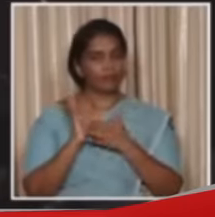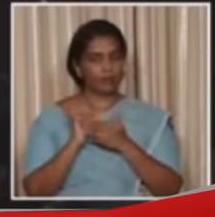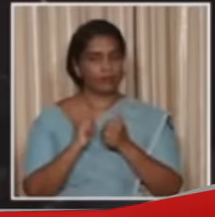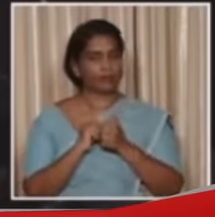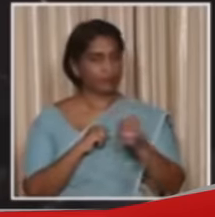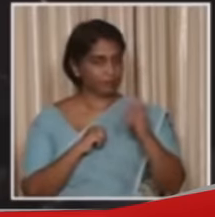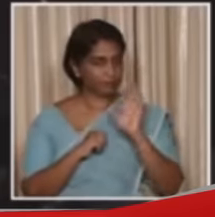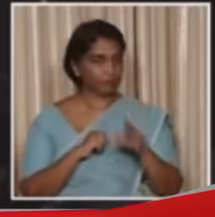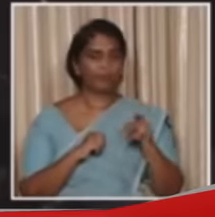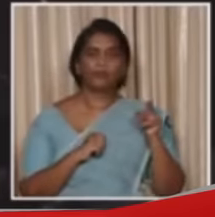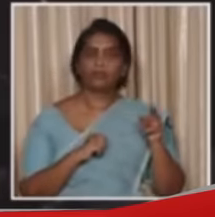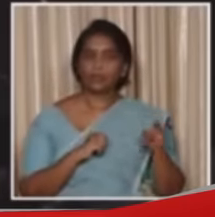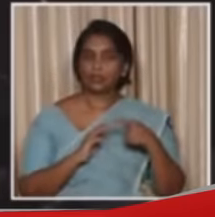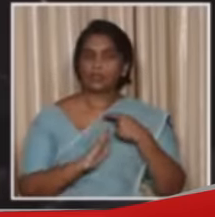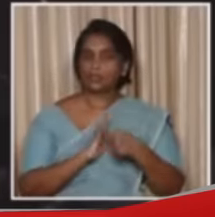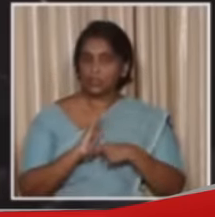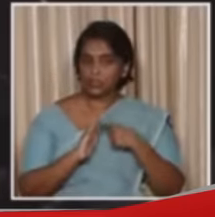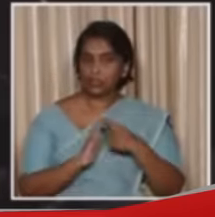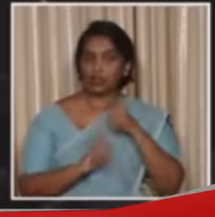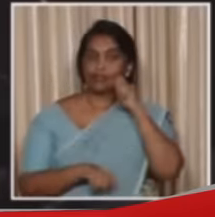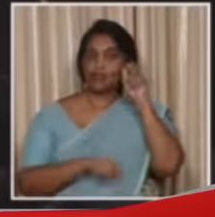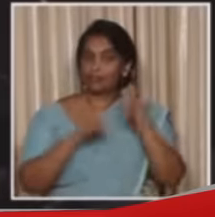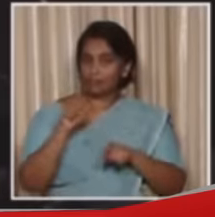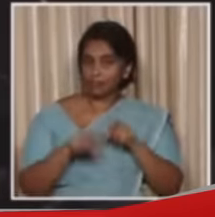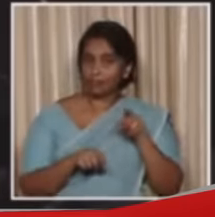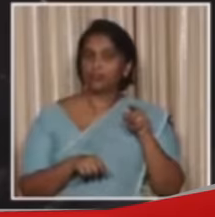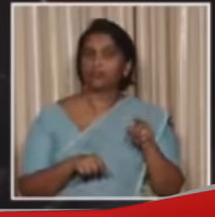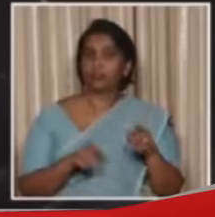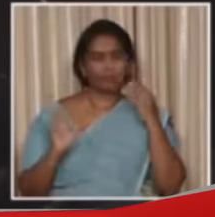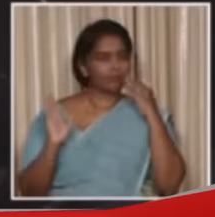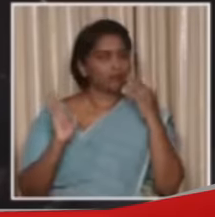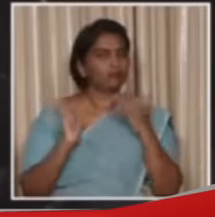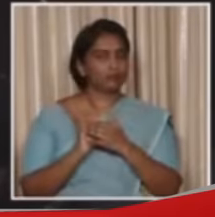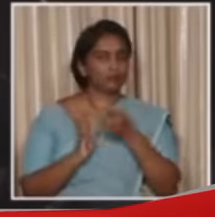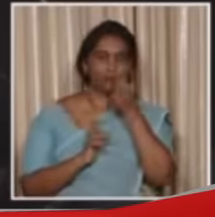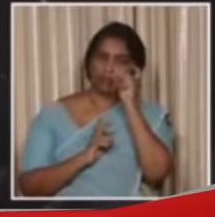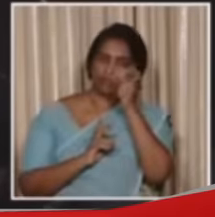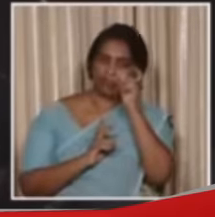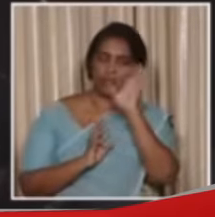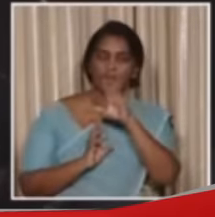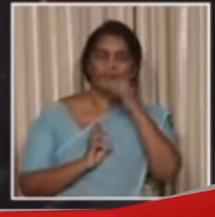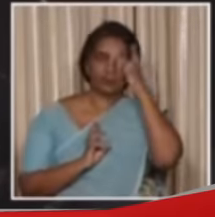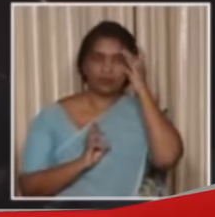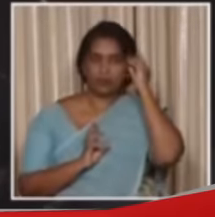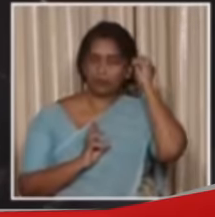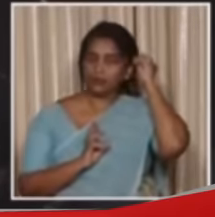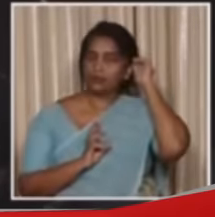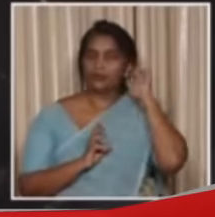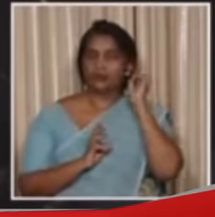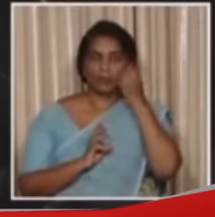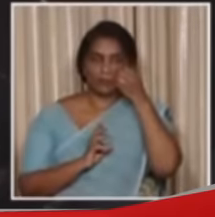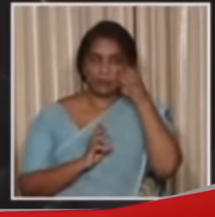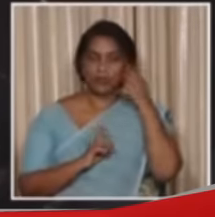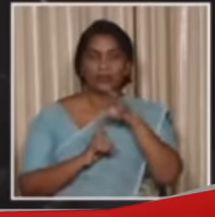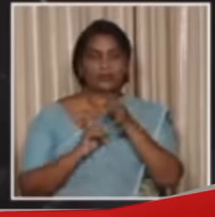Sri Lankan citizens are observing this closely. None of what the president said was accidental or innocent.